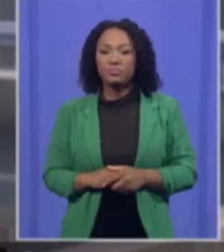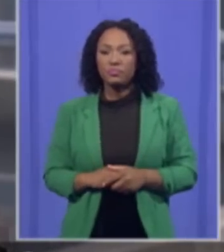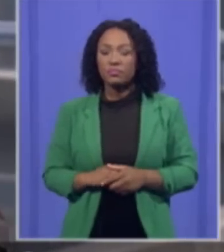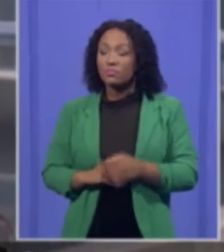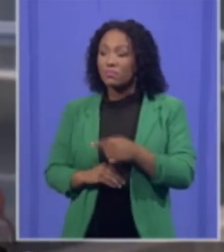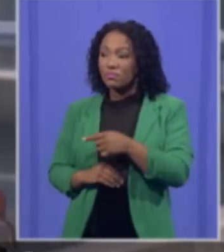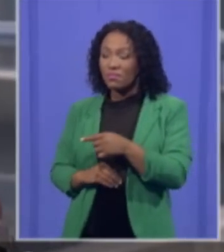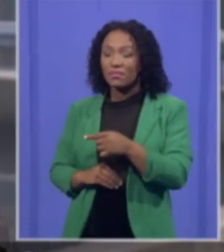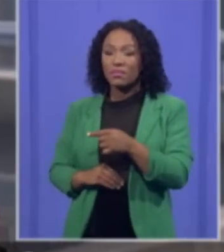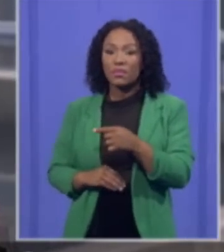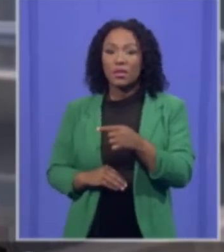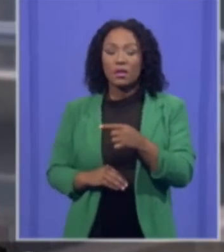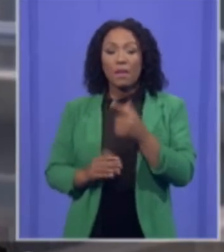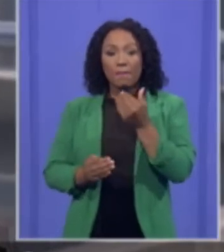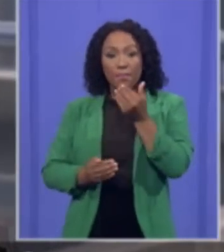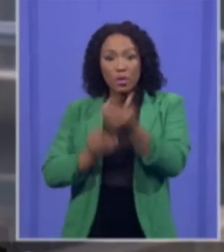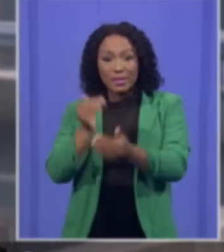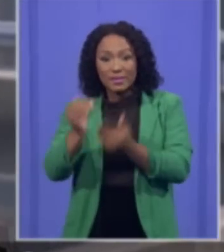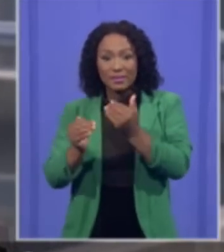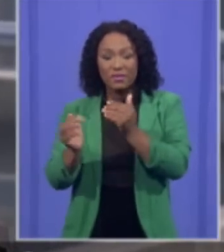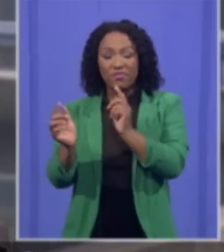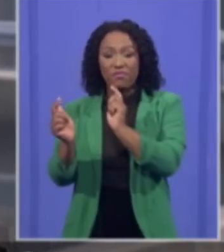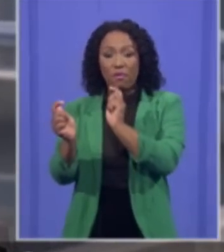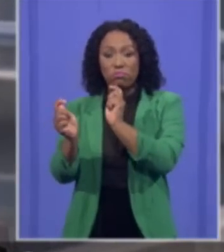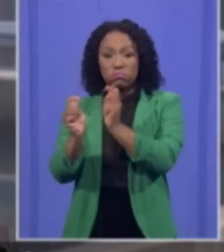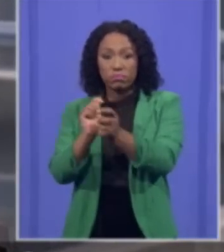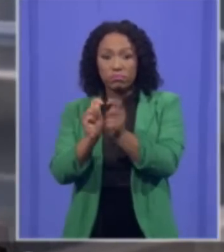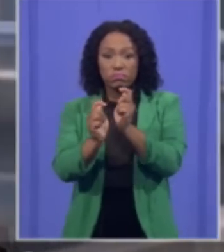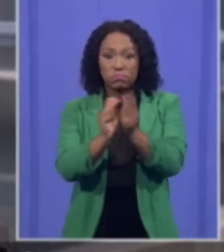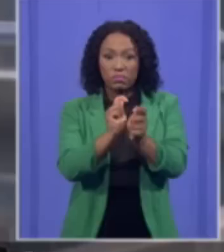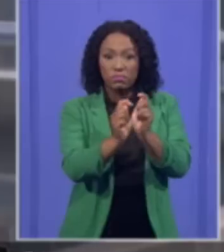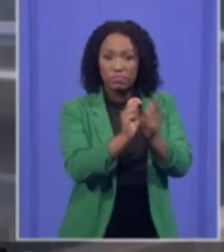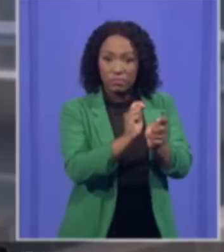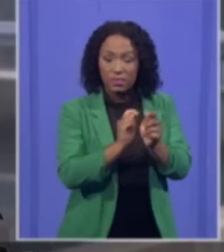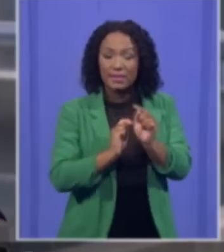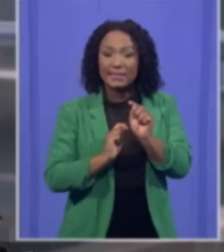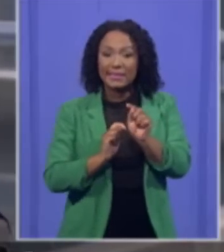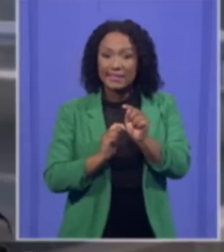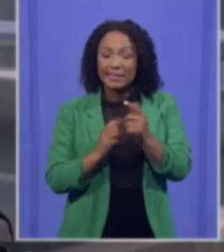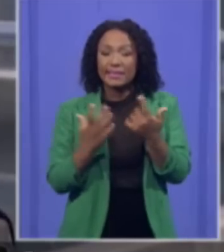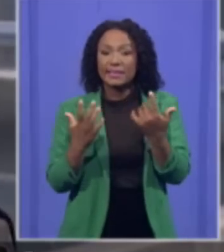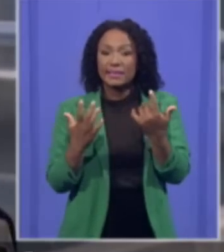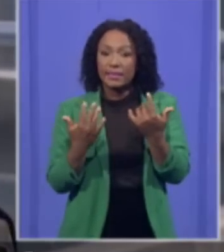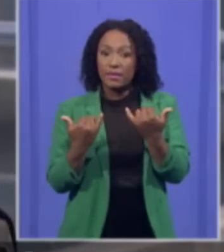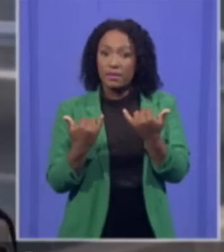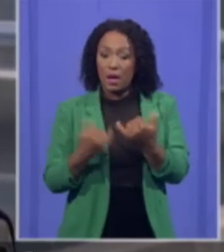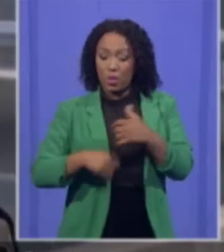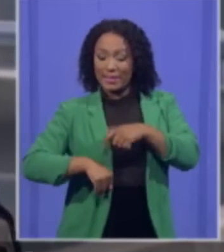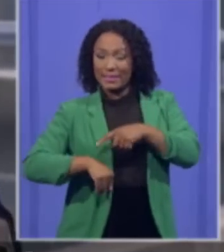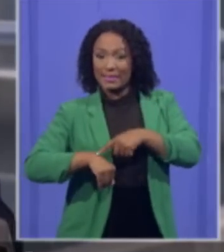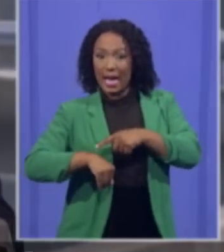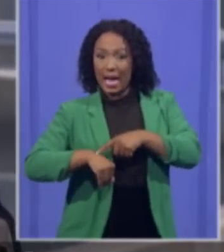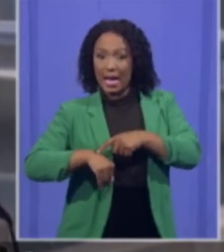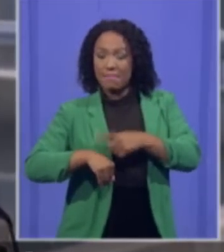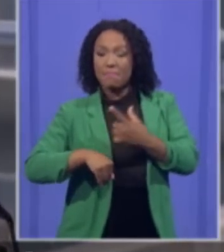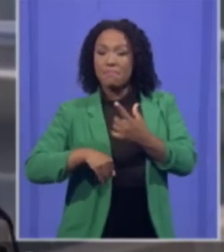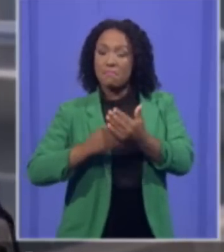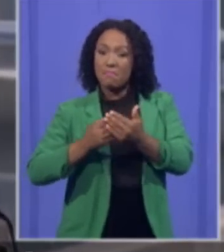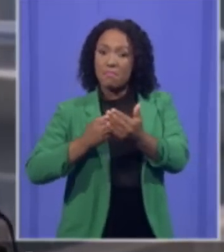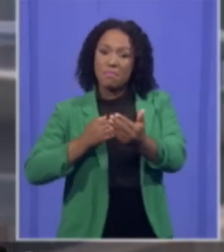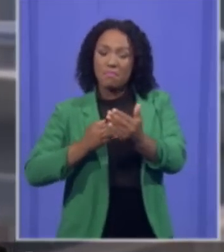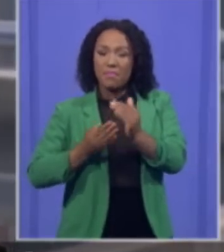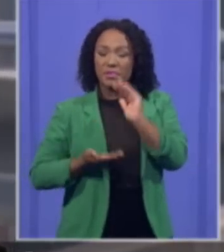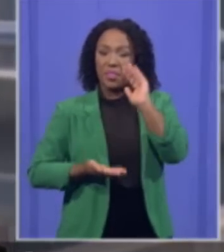that we are involved in, we have been able to significantly reduce the turnaround time for issuing